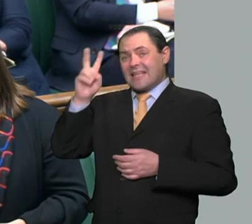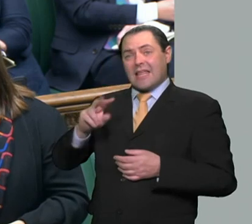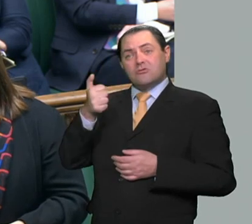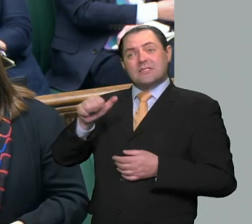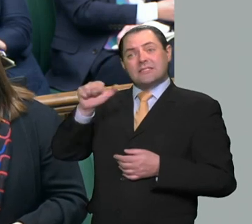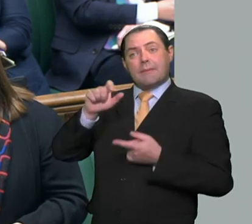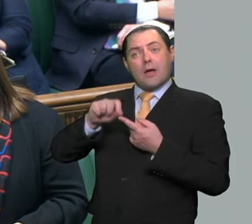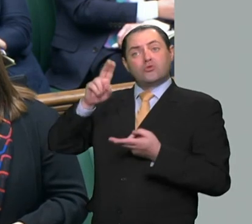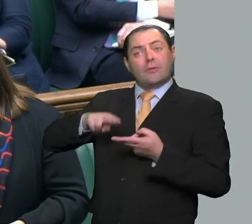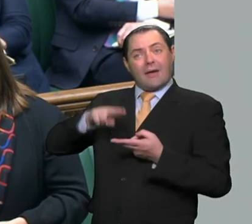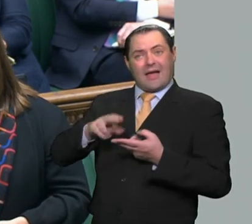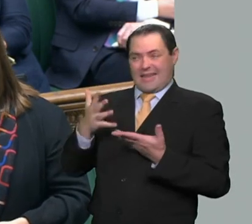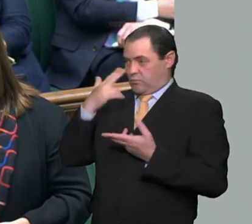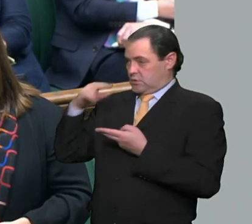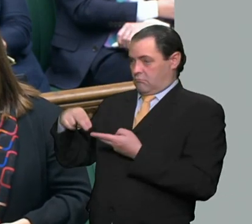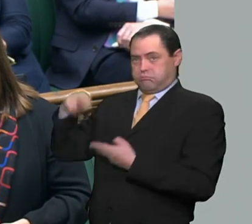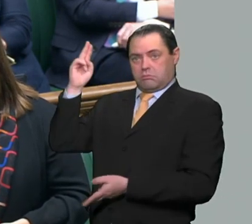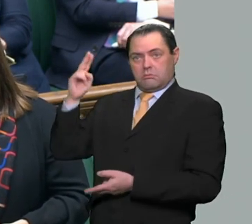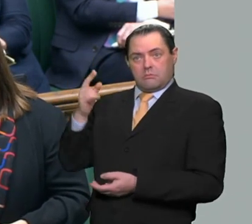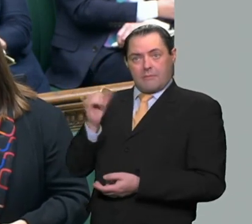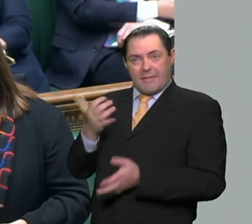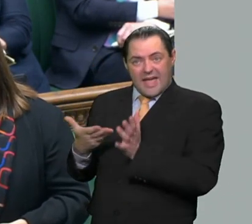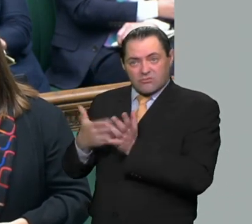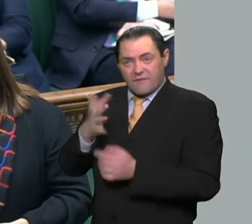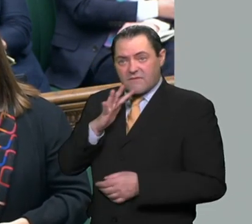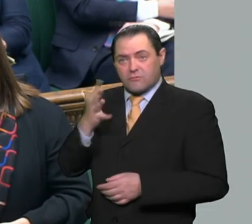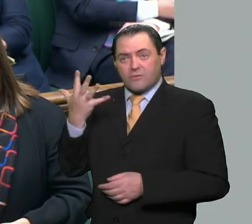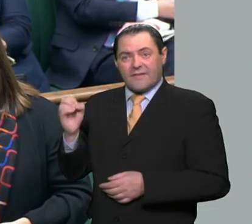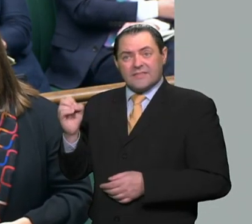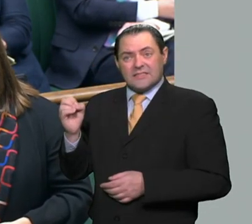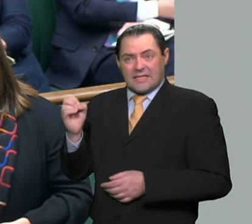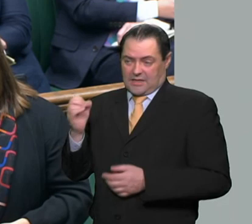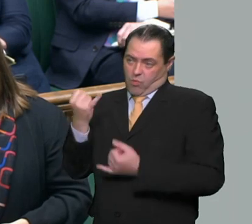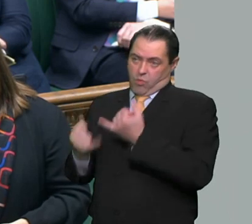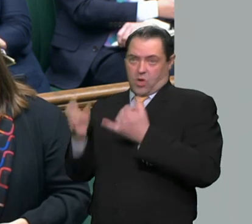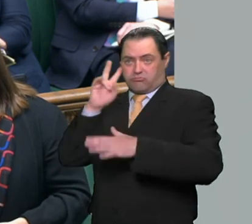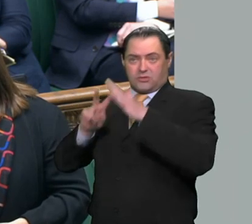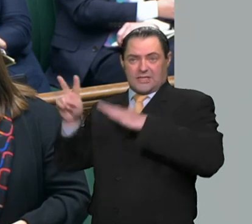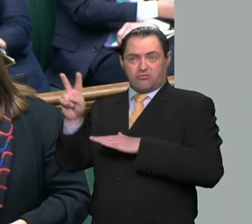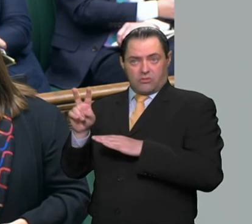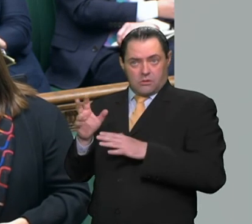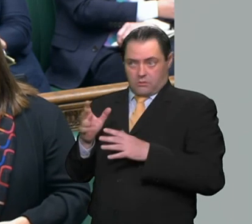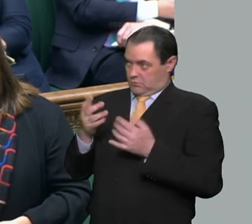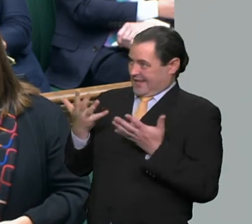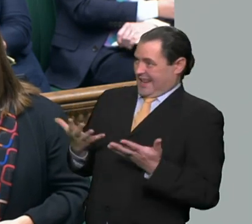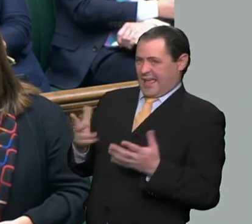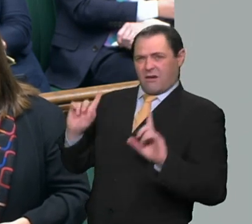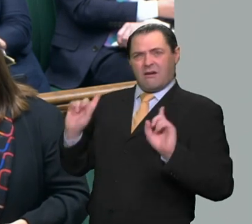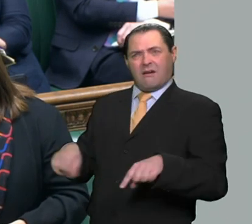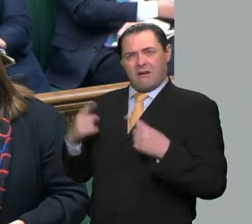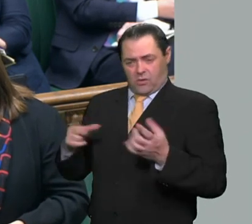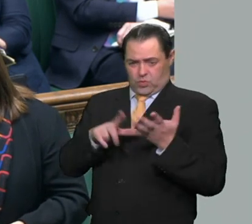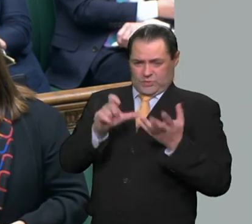after Brexit. Instead, they could skyrocket by £550 at the worst possible time. The UK government is slashing